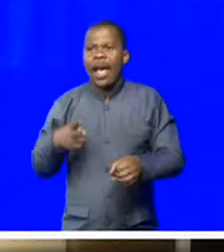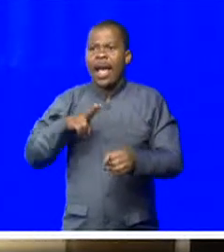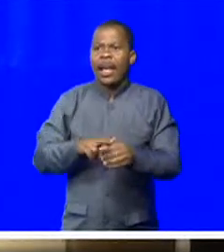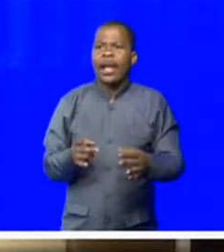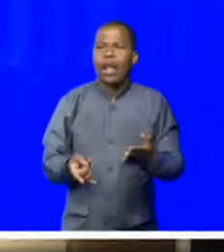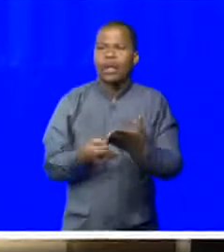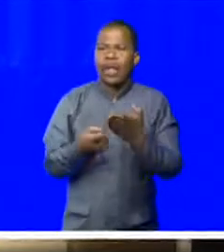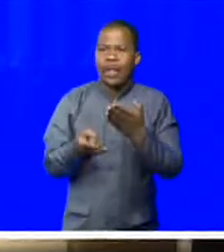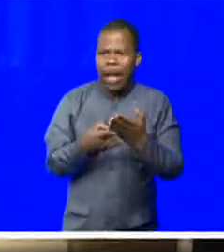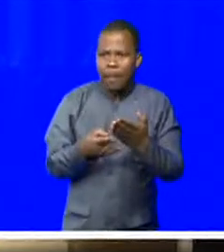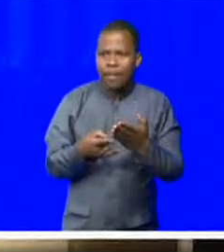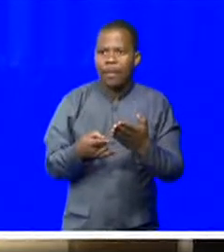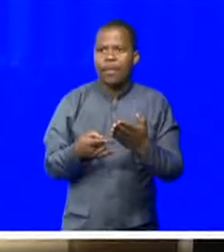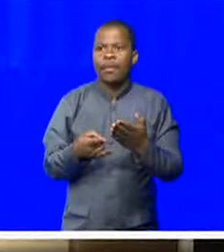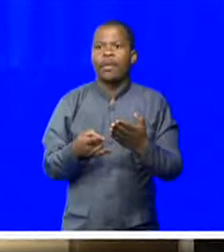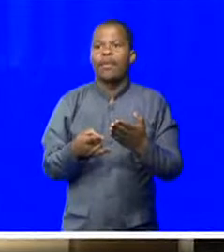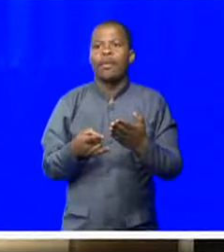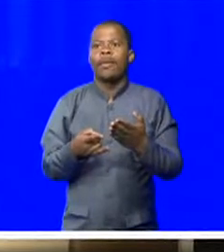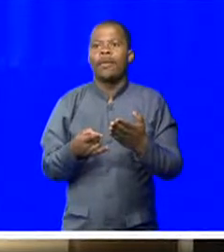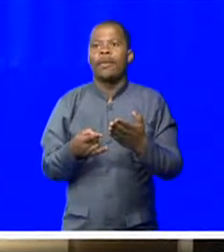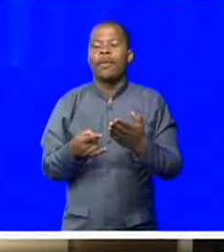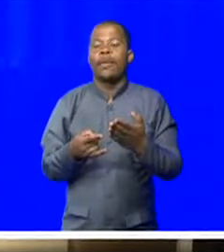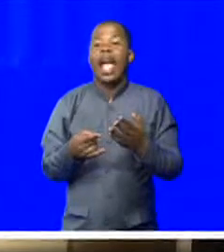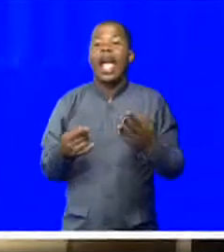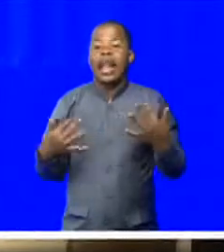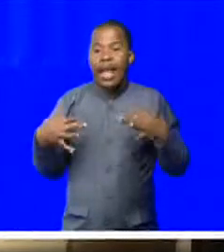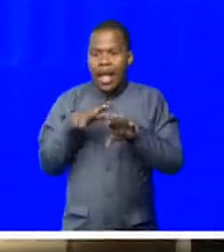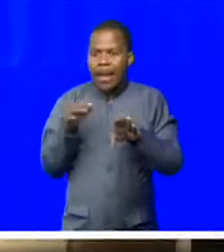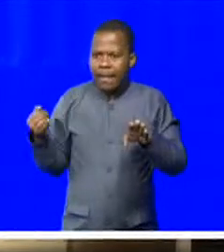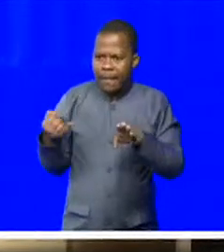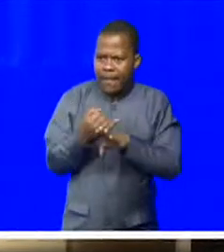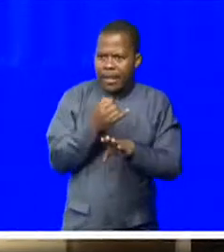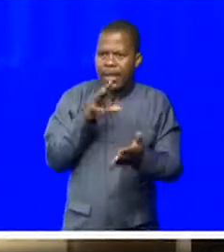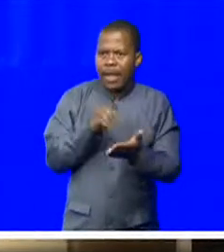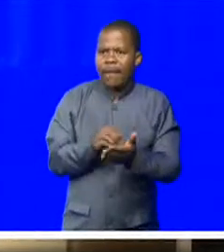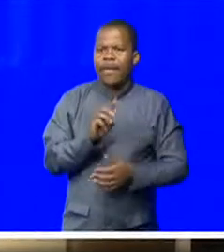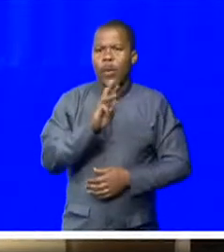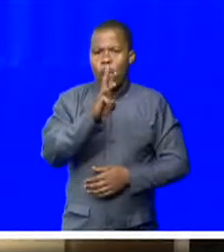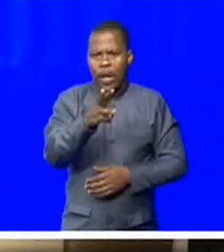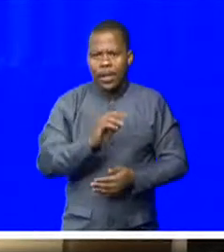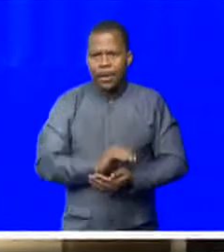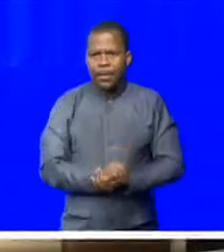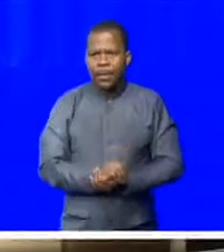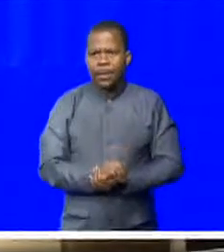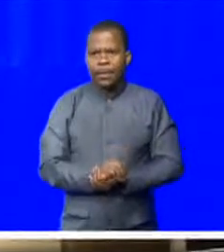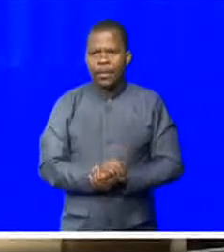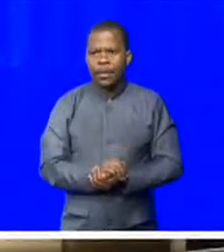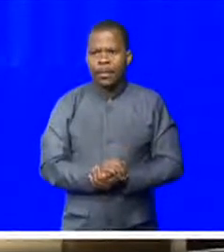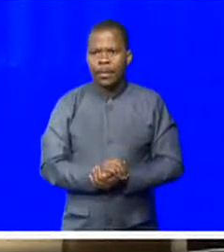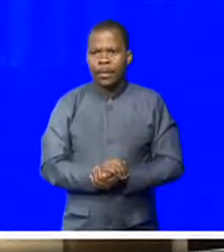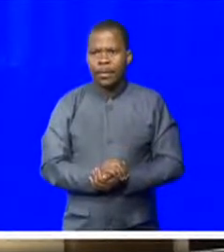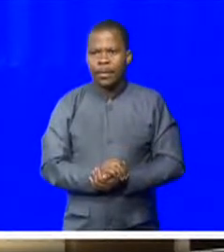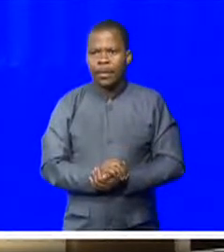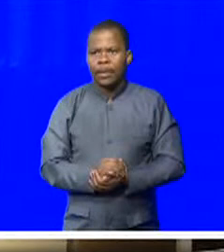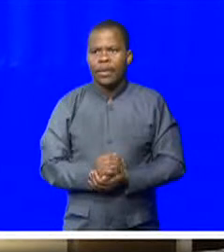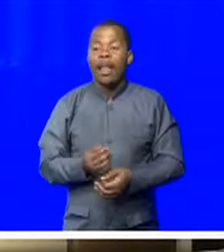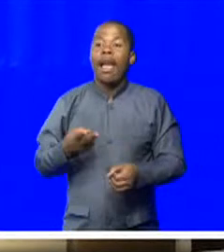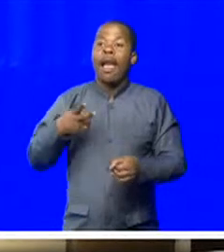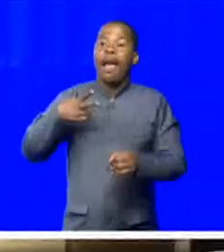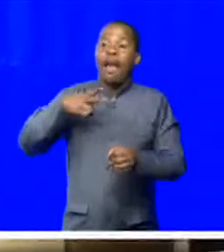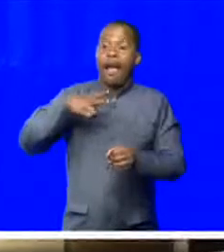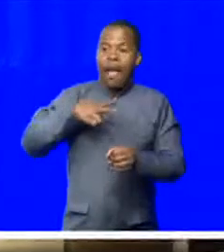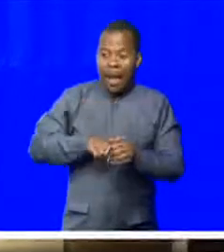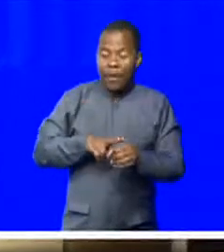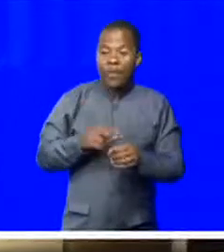by addressing the legacy issues of speed, latency, and utility, which the earlier generations could not